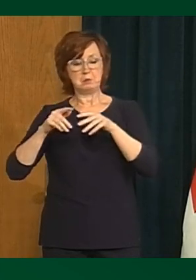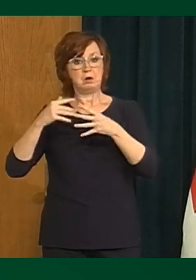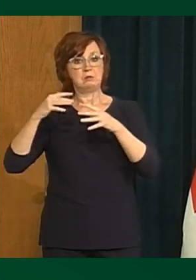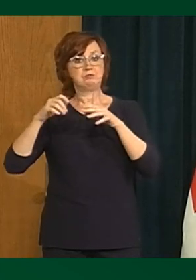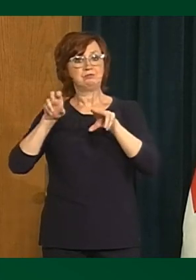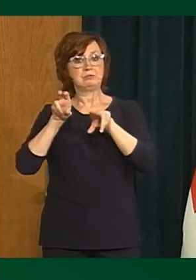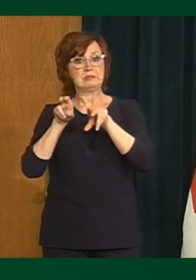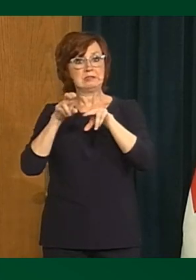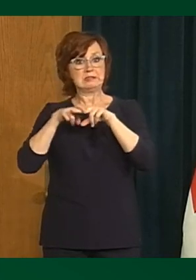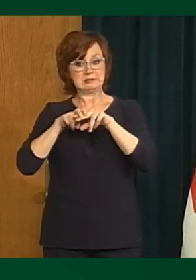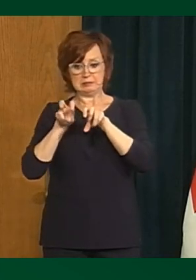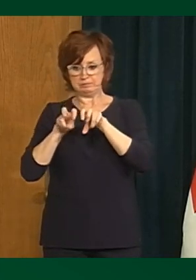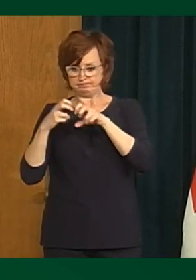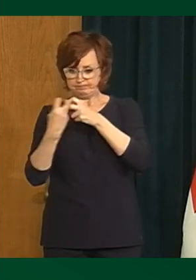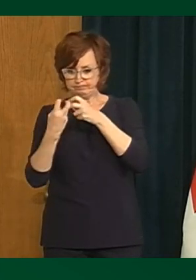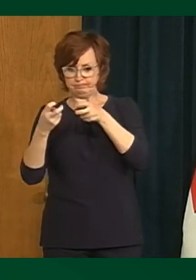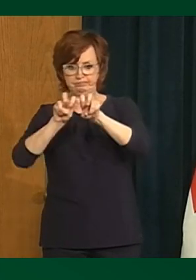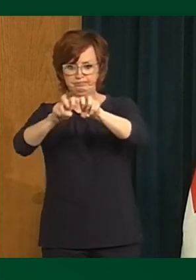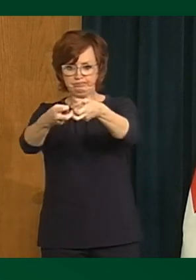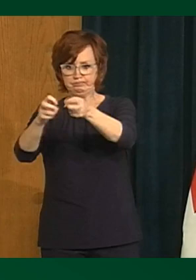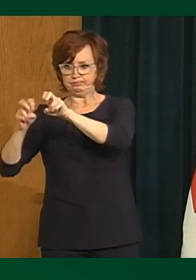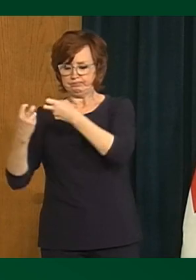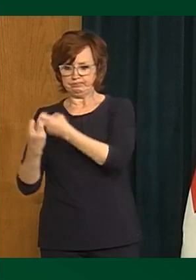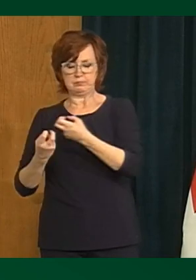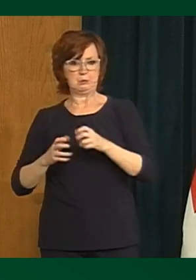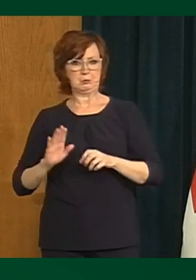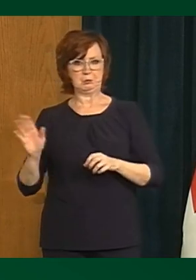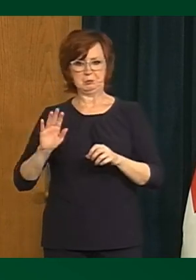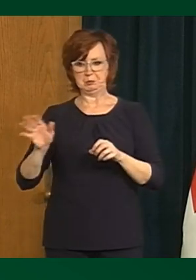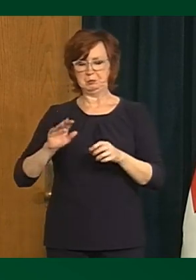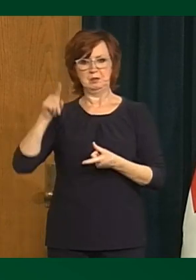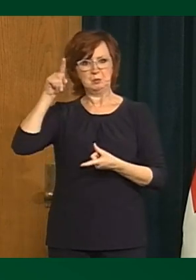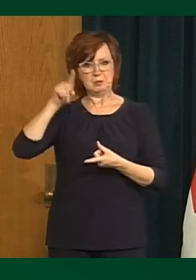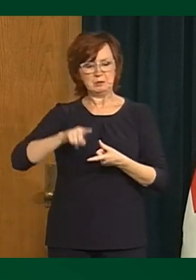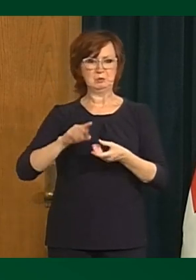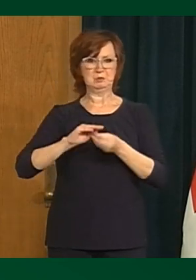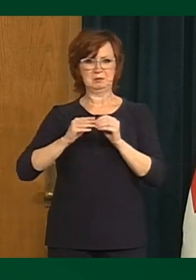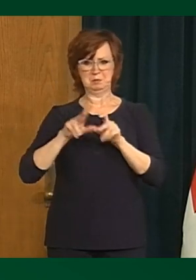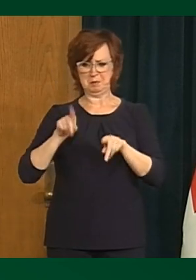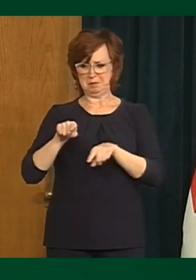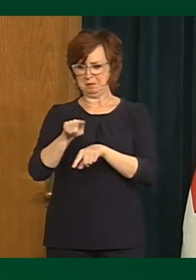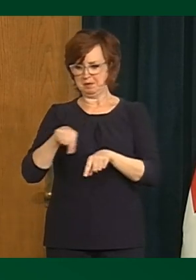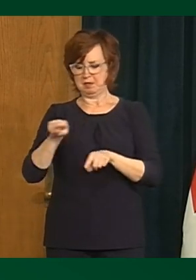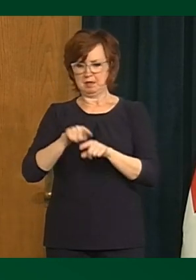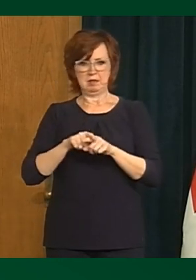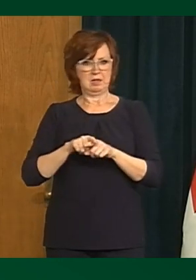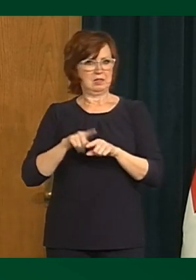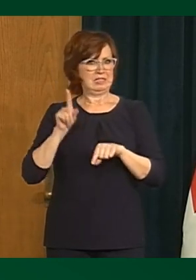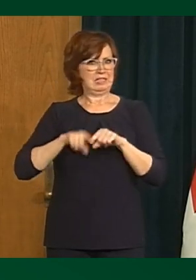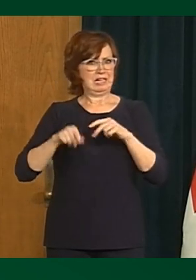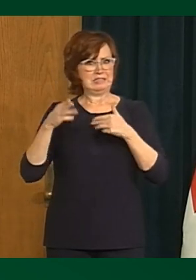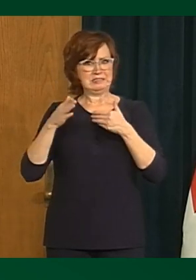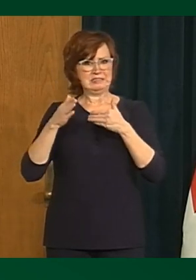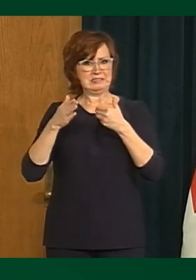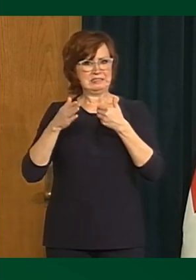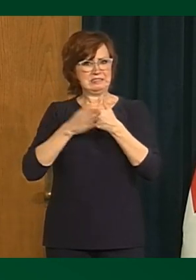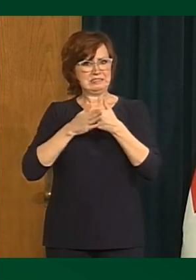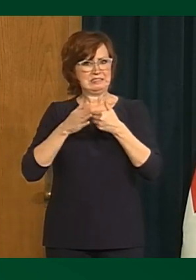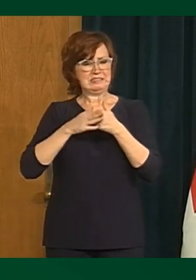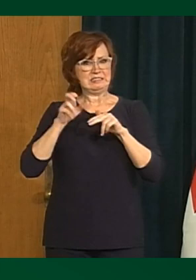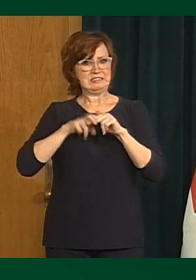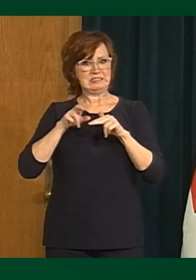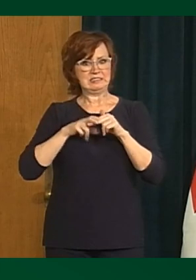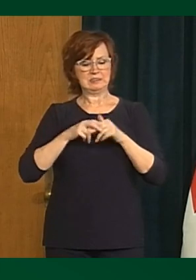and other settings need to learn how to operate safely with reduced tables, for example, in restaurants and for